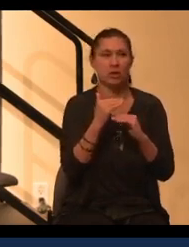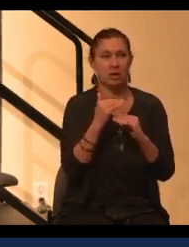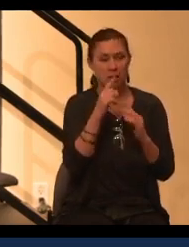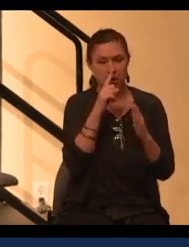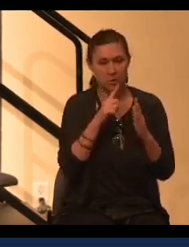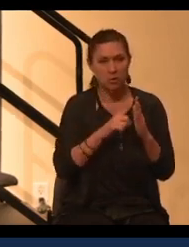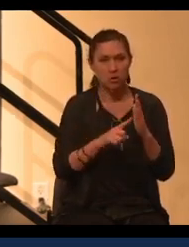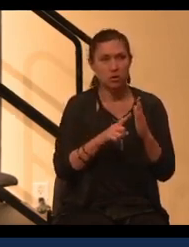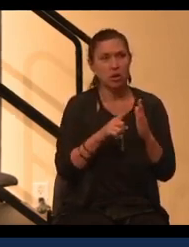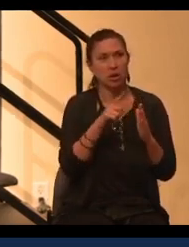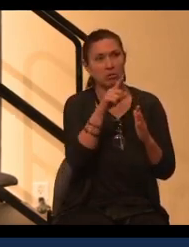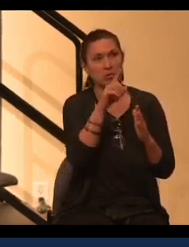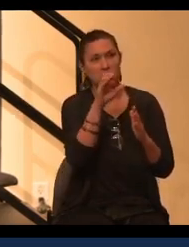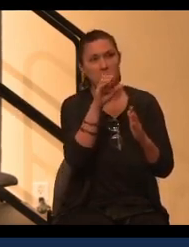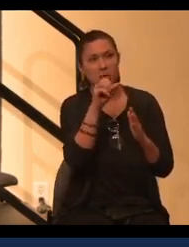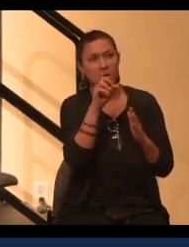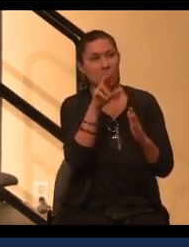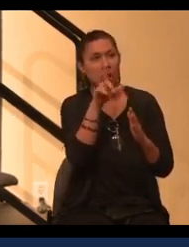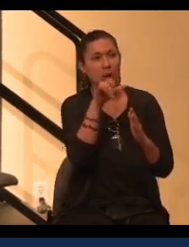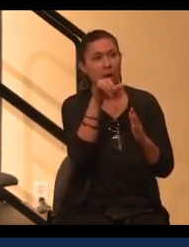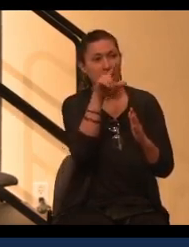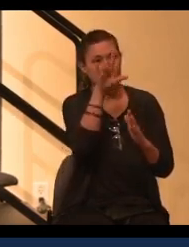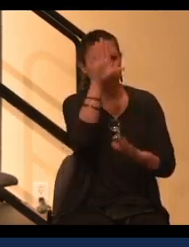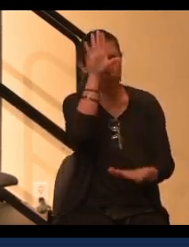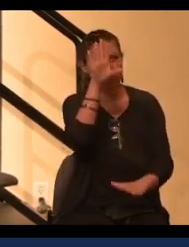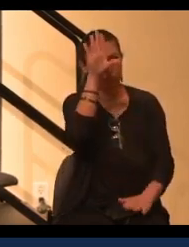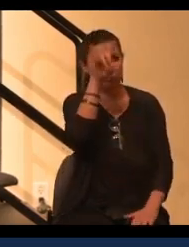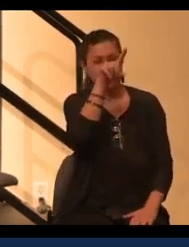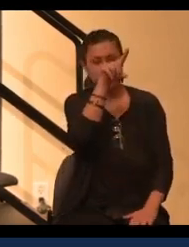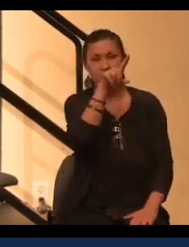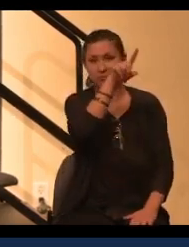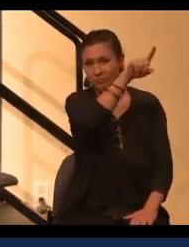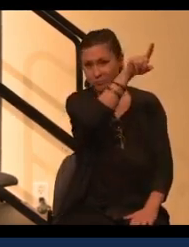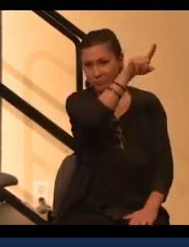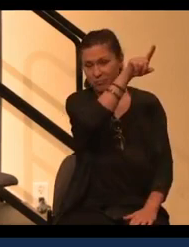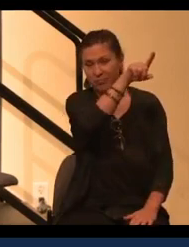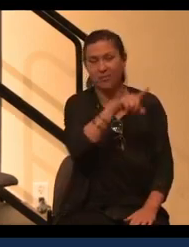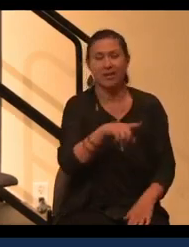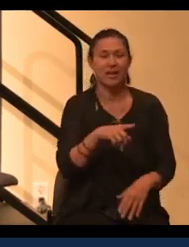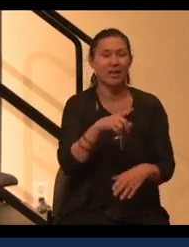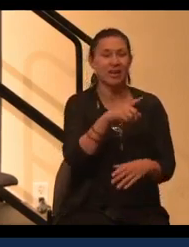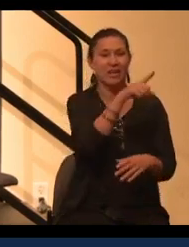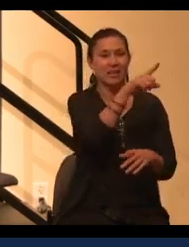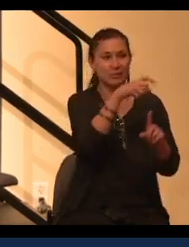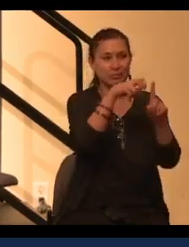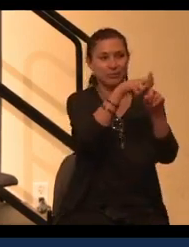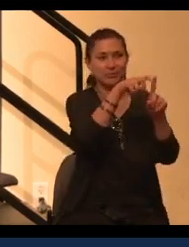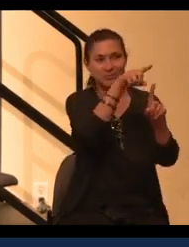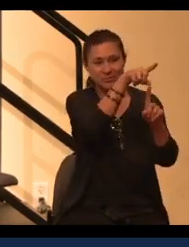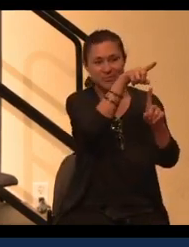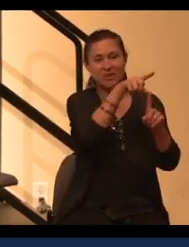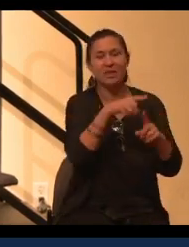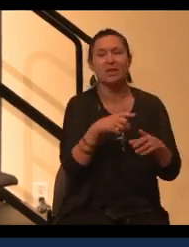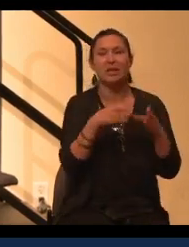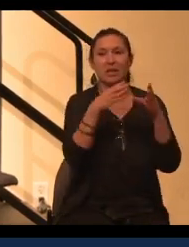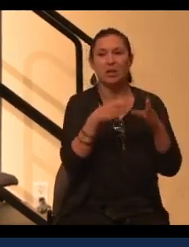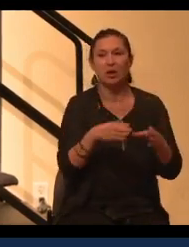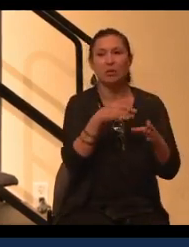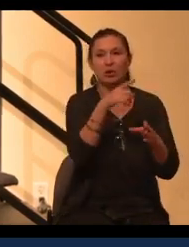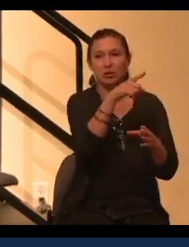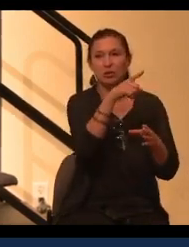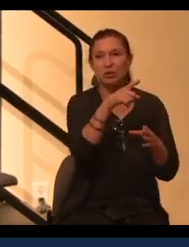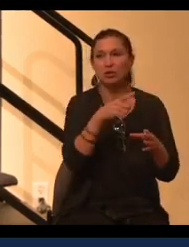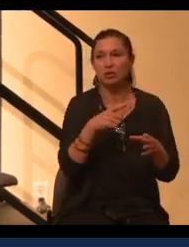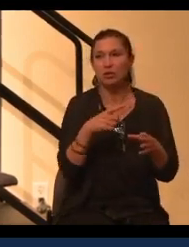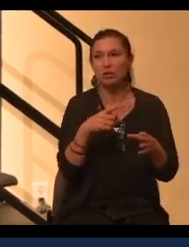for Carly, which I believe is right in the back. Oh, they'll find you. Carly was the other individual who was running with the mic on this